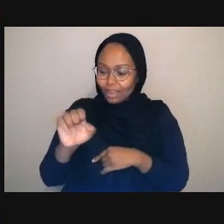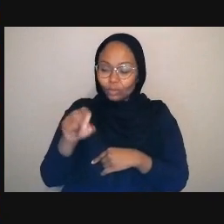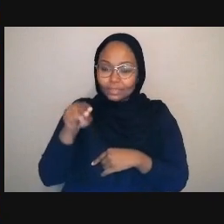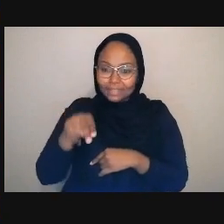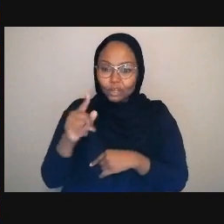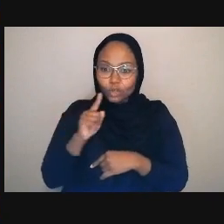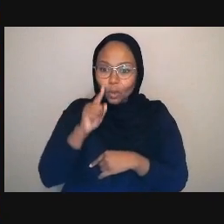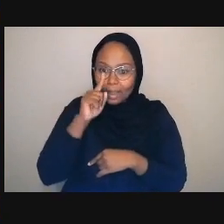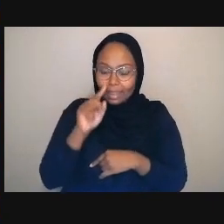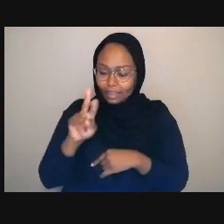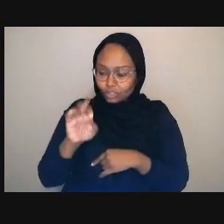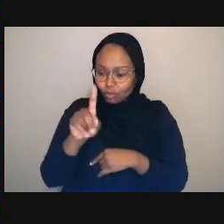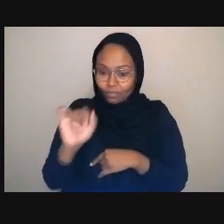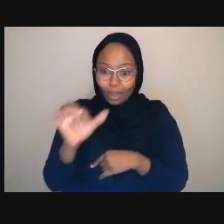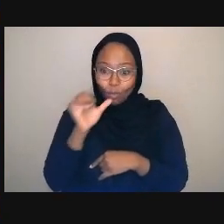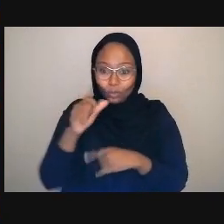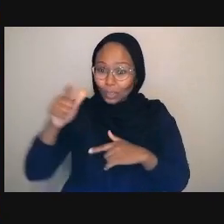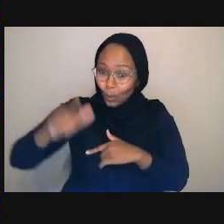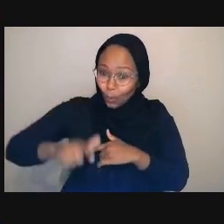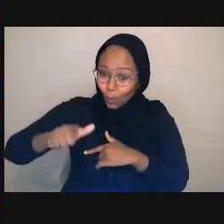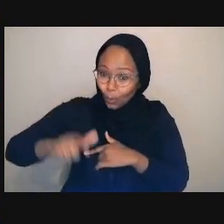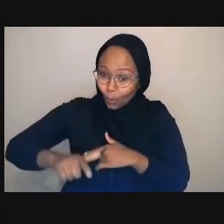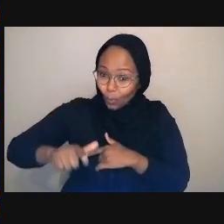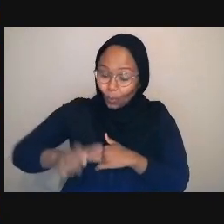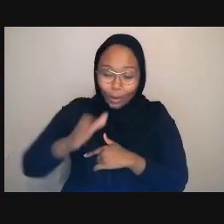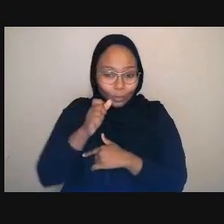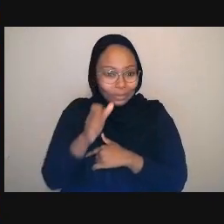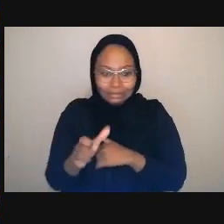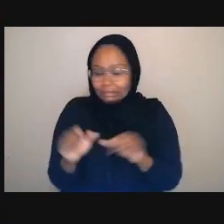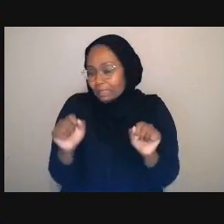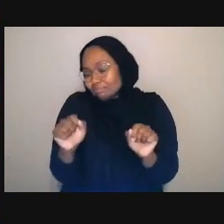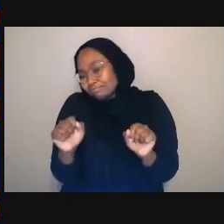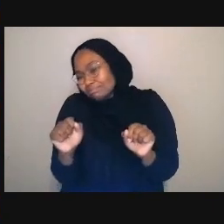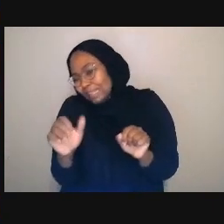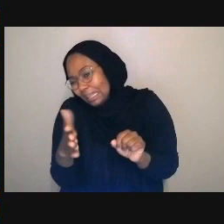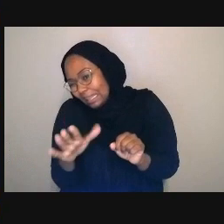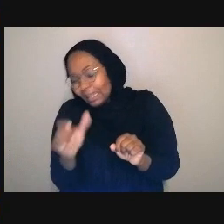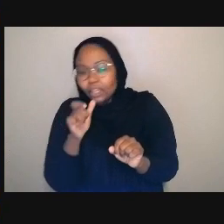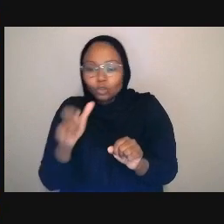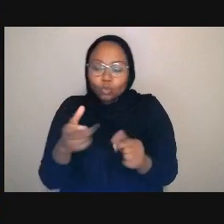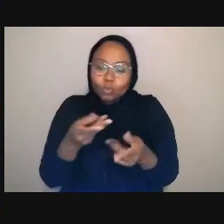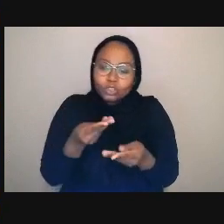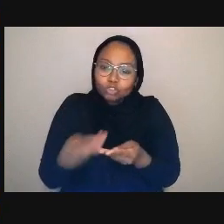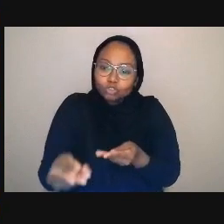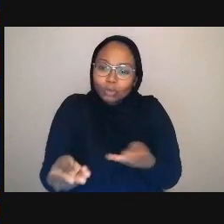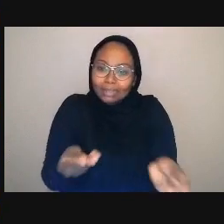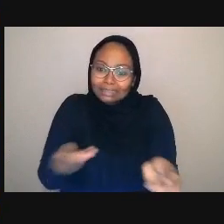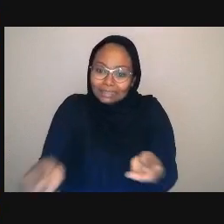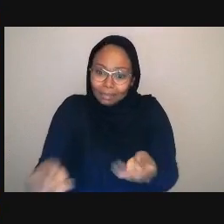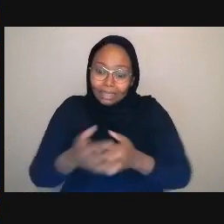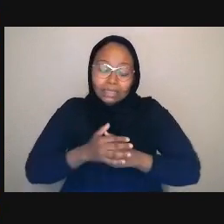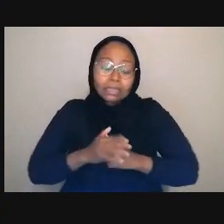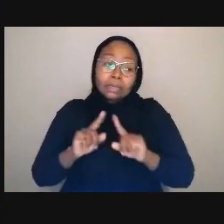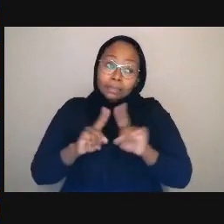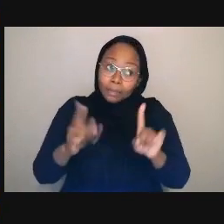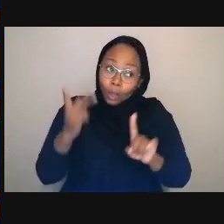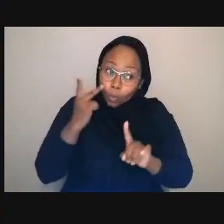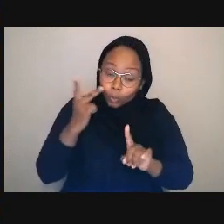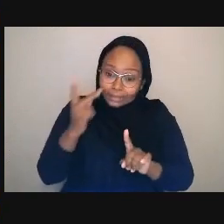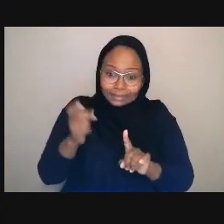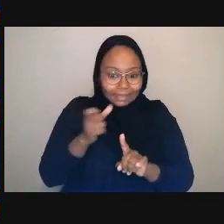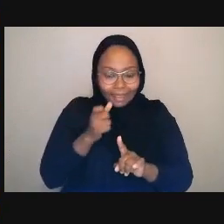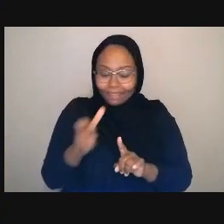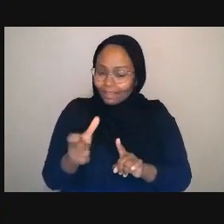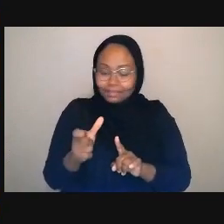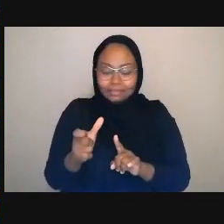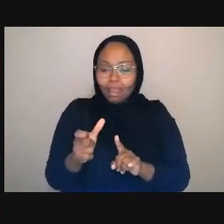low that it was very unlikely that you would transmit it. However, we're seeing that that's not the